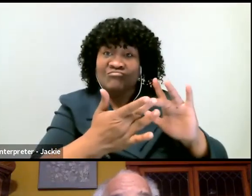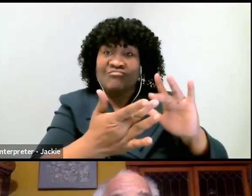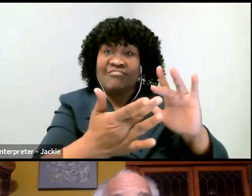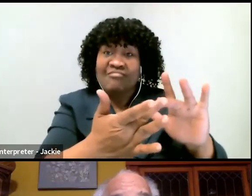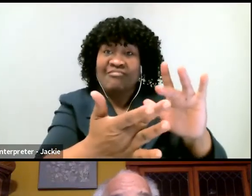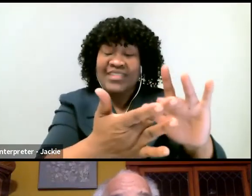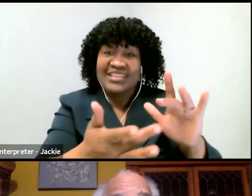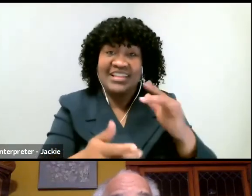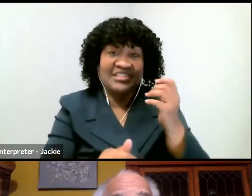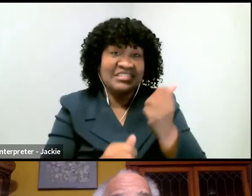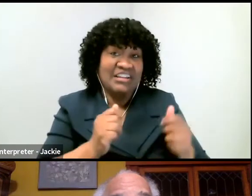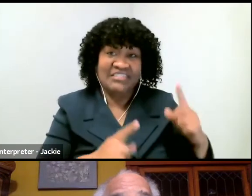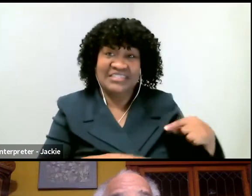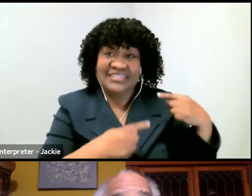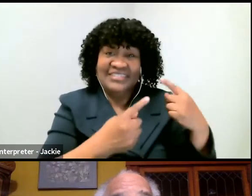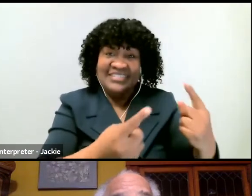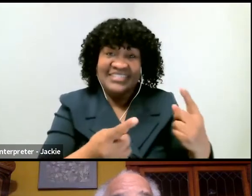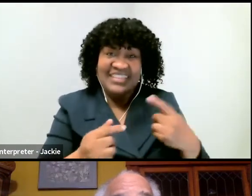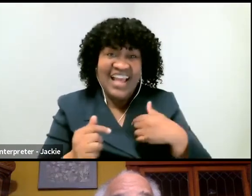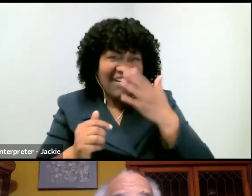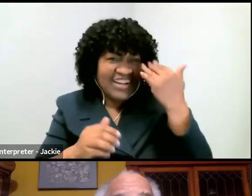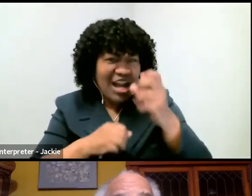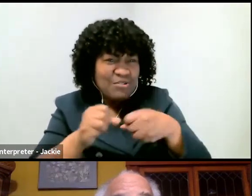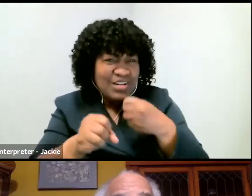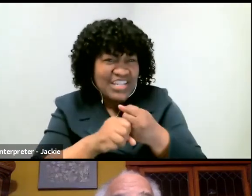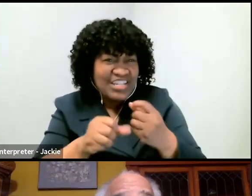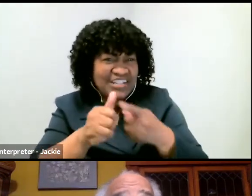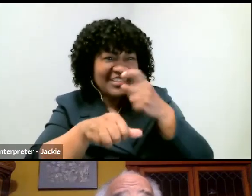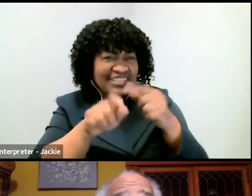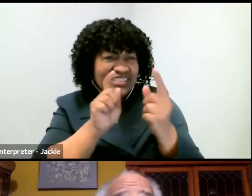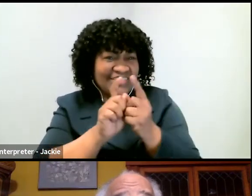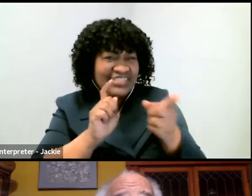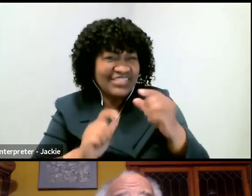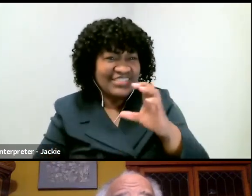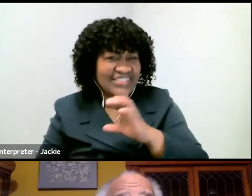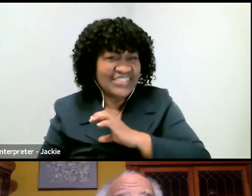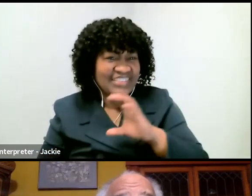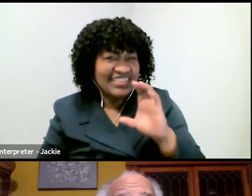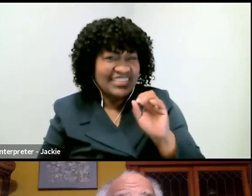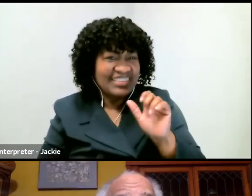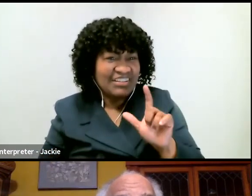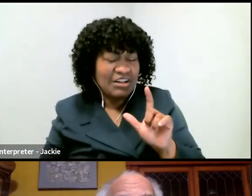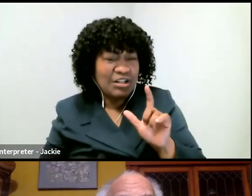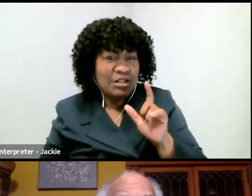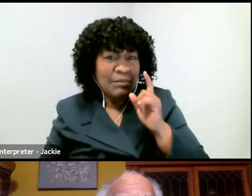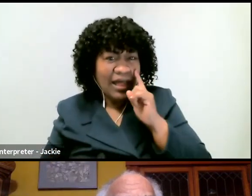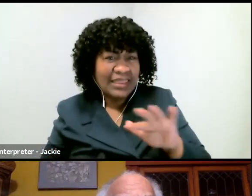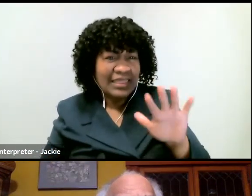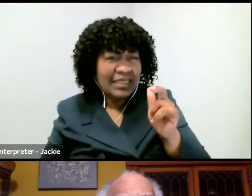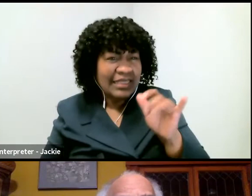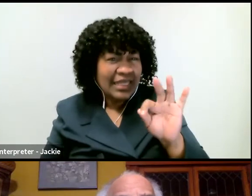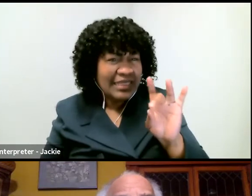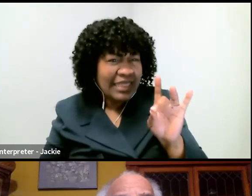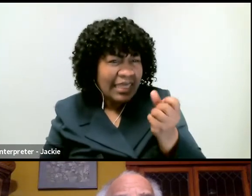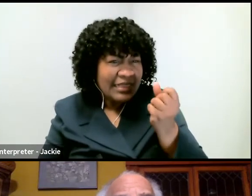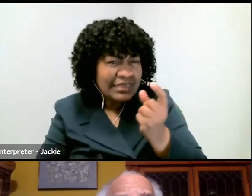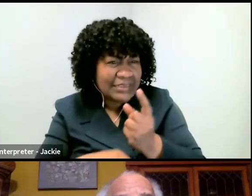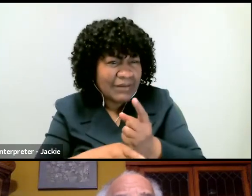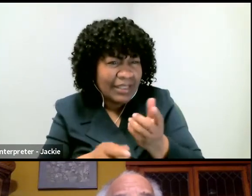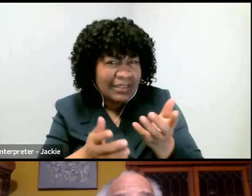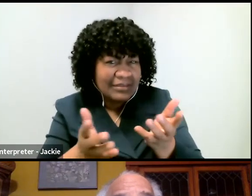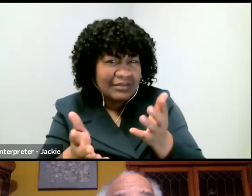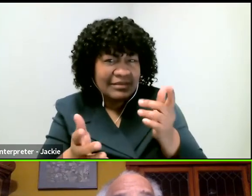another ever since. And I've forgotten what year that was, but sounds like it would have been the 80s, maybe?